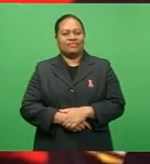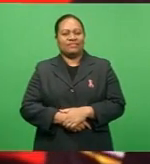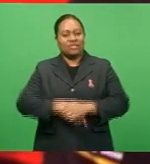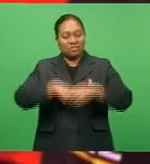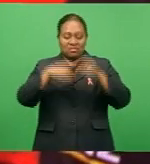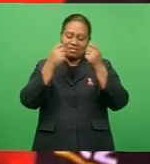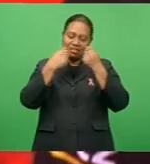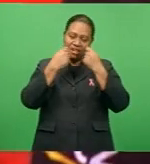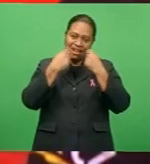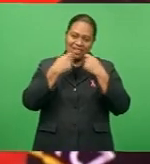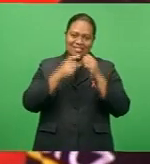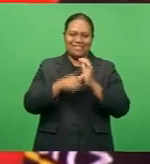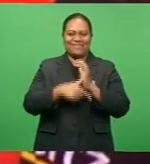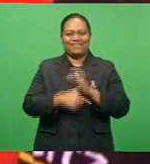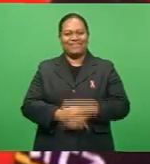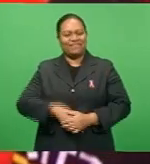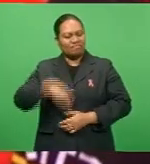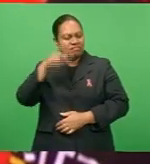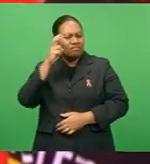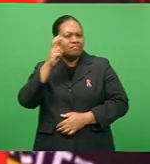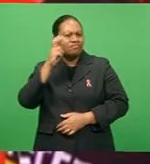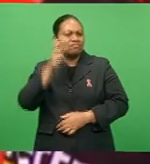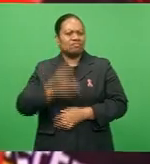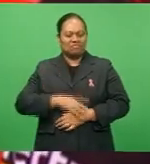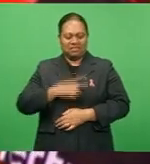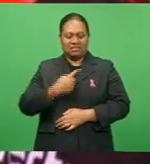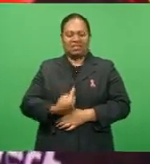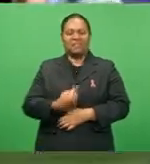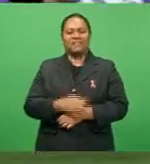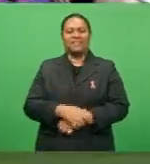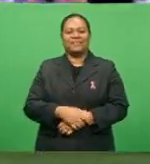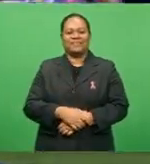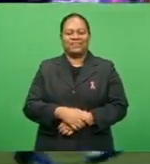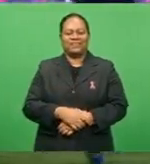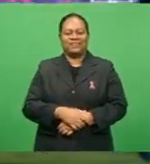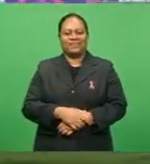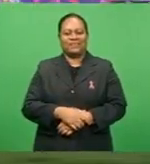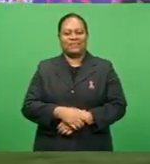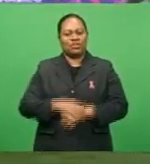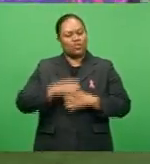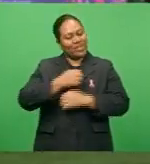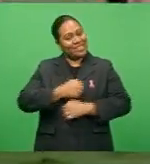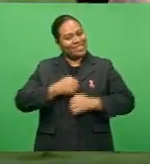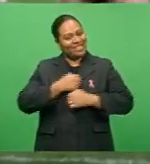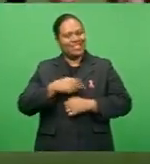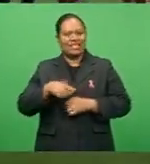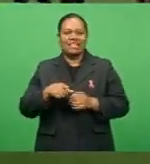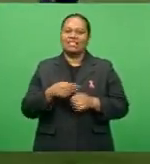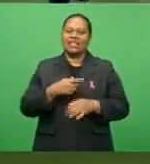cried. You've trained yourself. Enjoy this game like